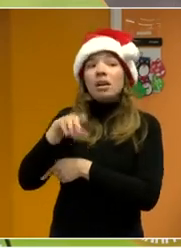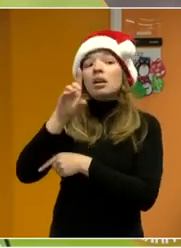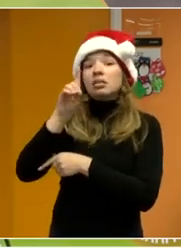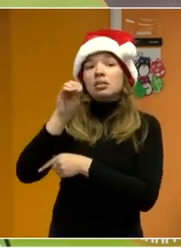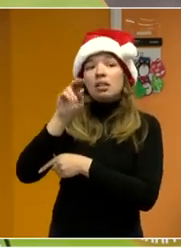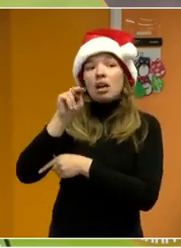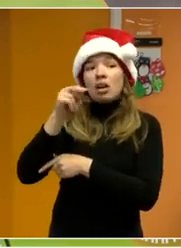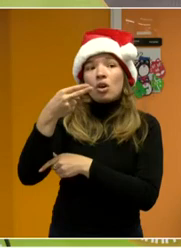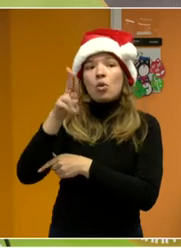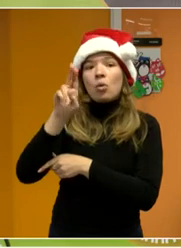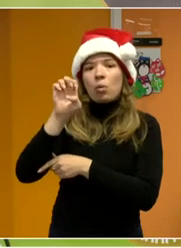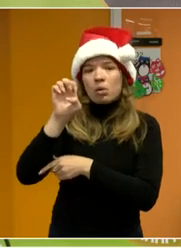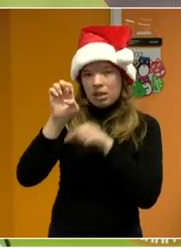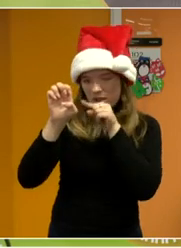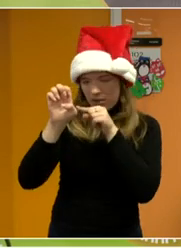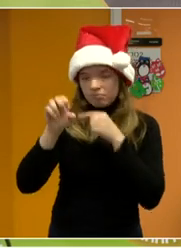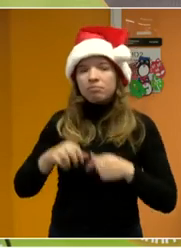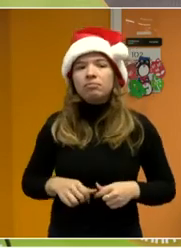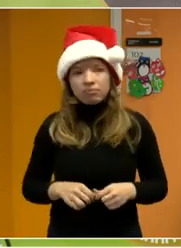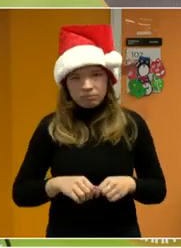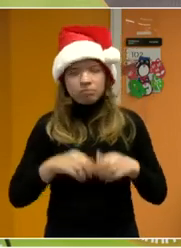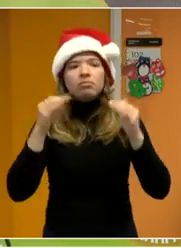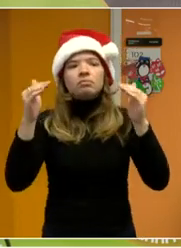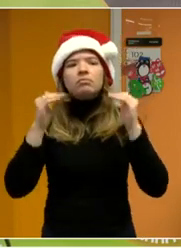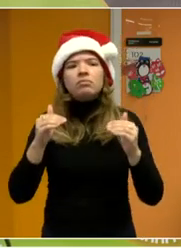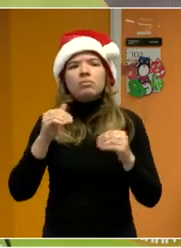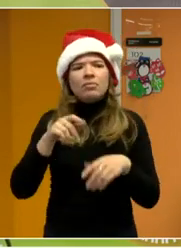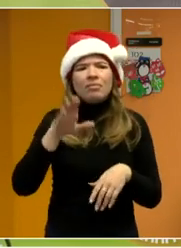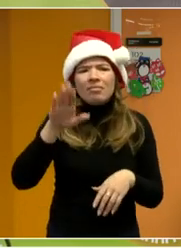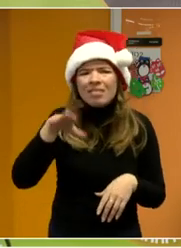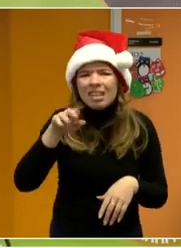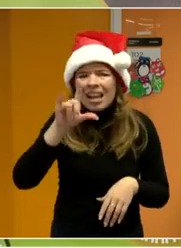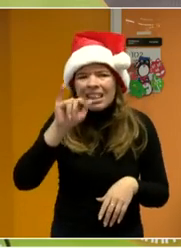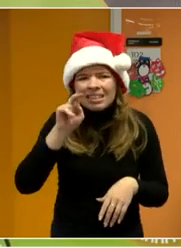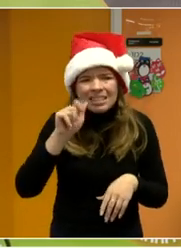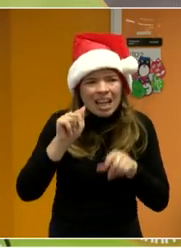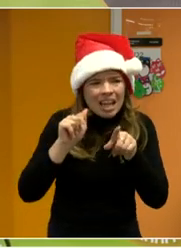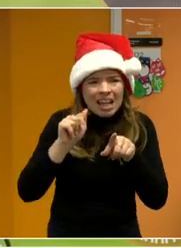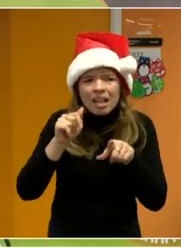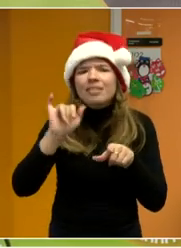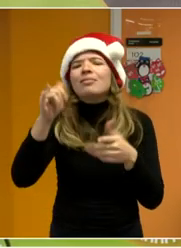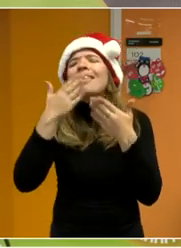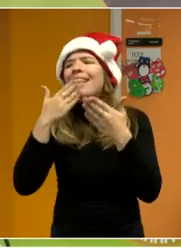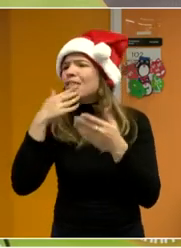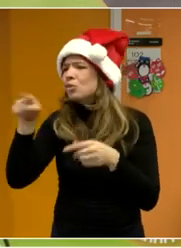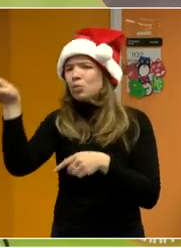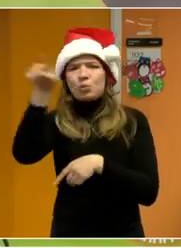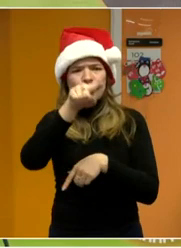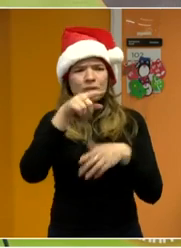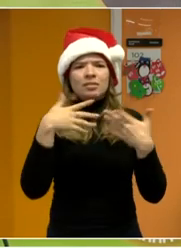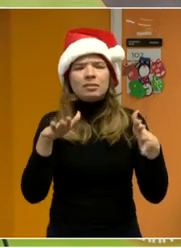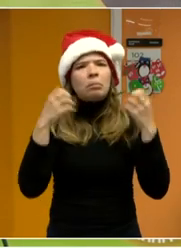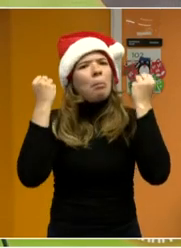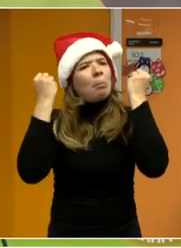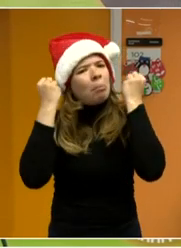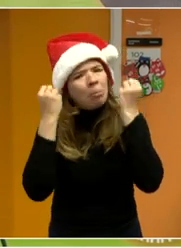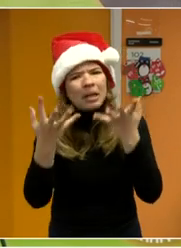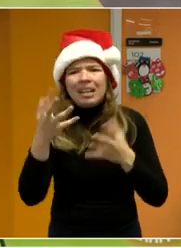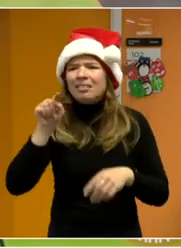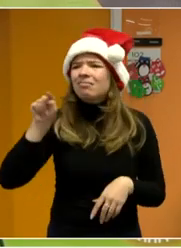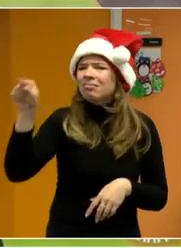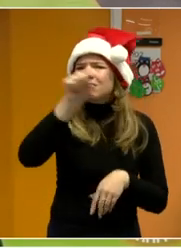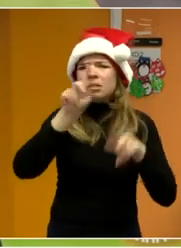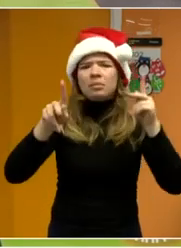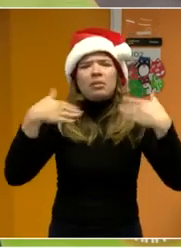there's Linda Harley Harper when I came in. And a lot of great people who I see in the audience